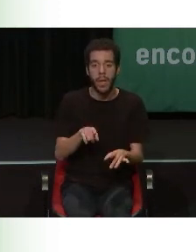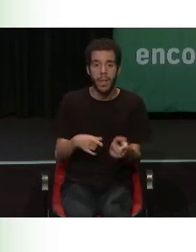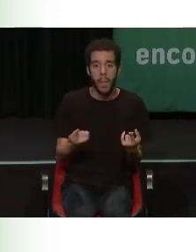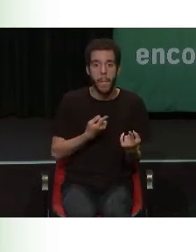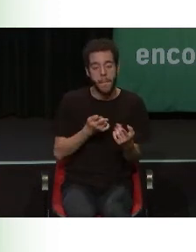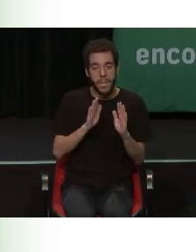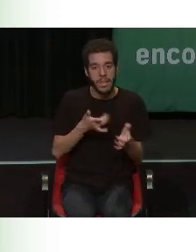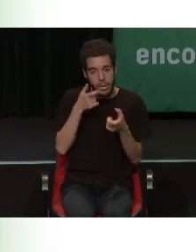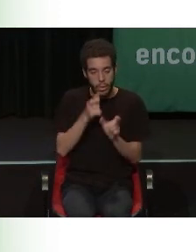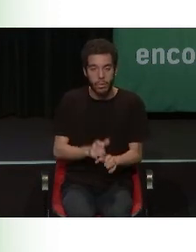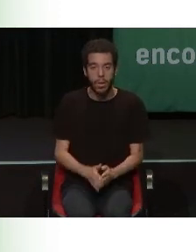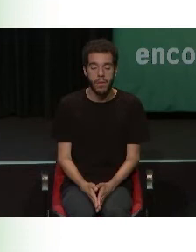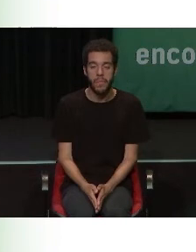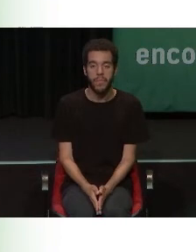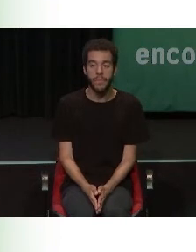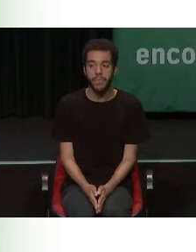controls. Okay.